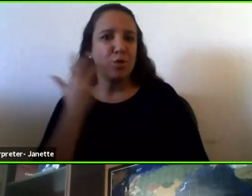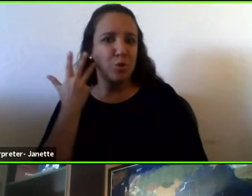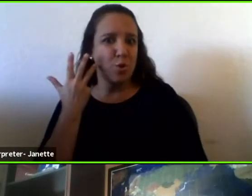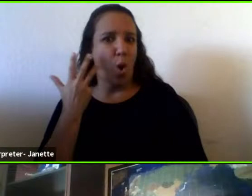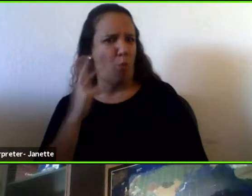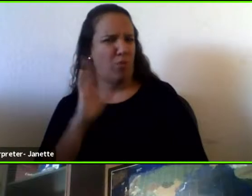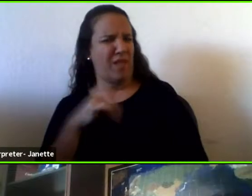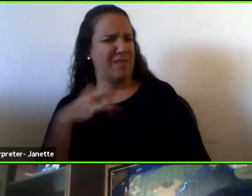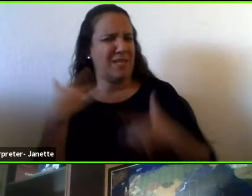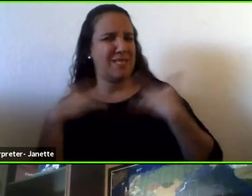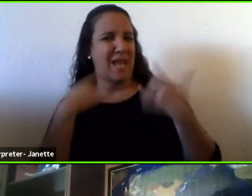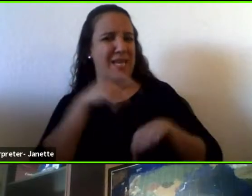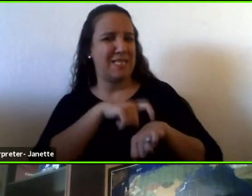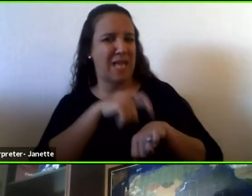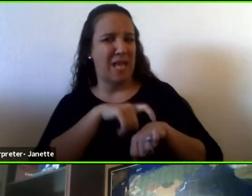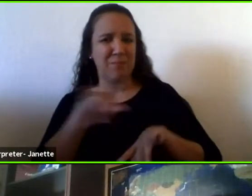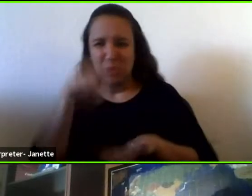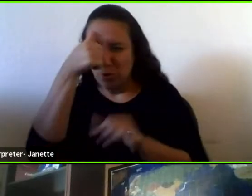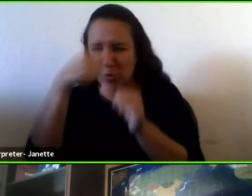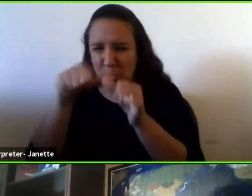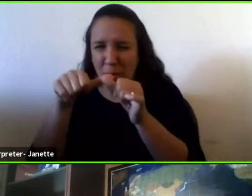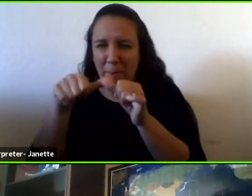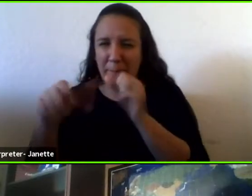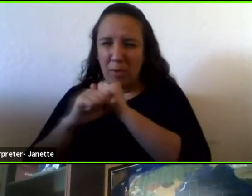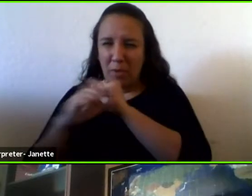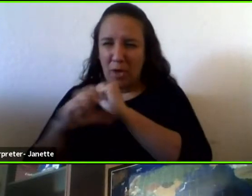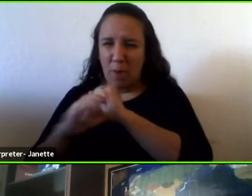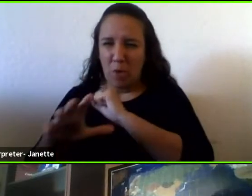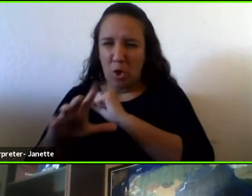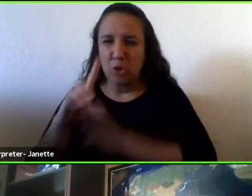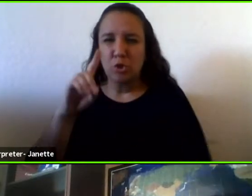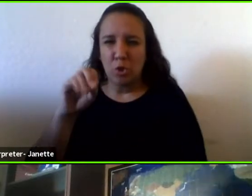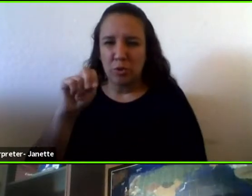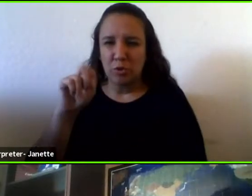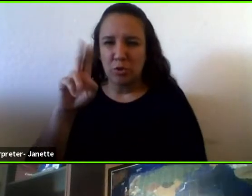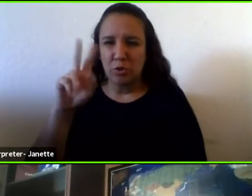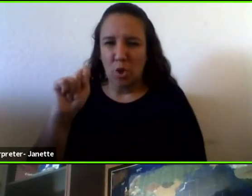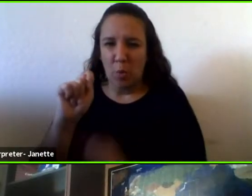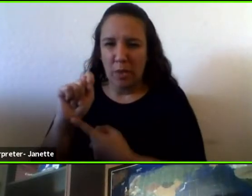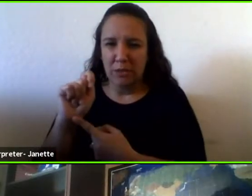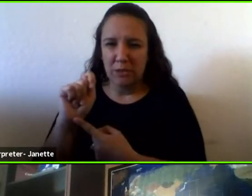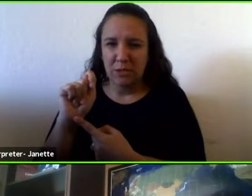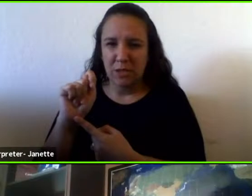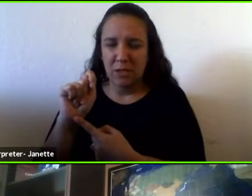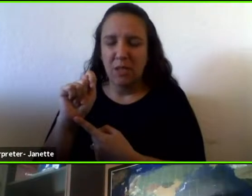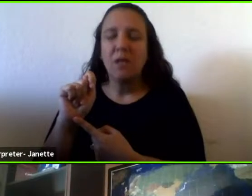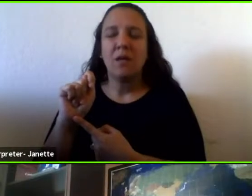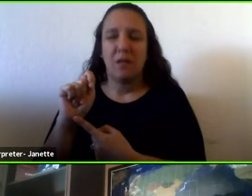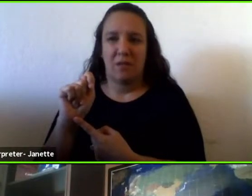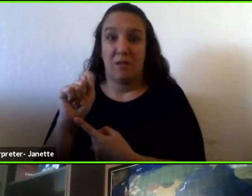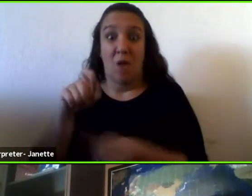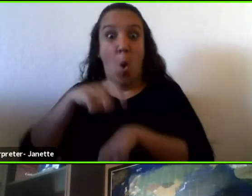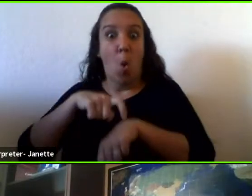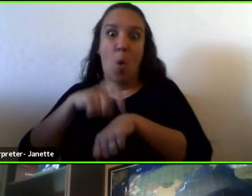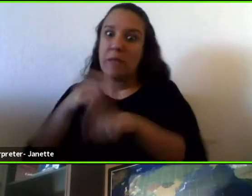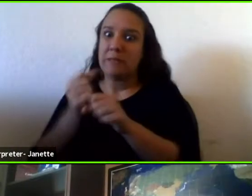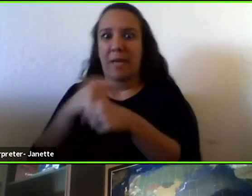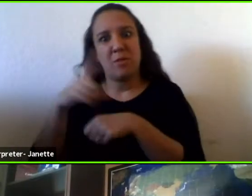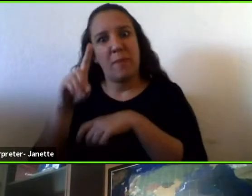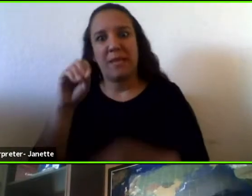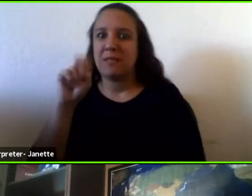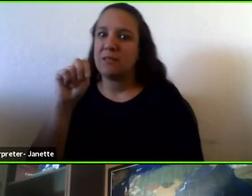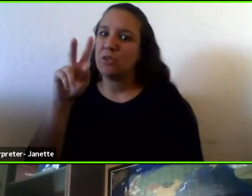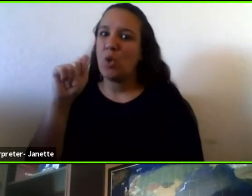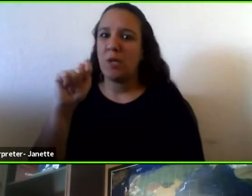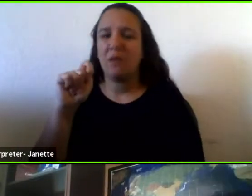know, remember the commercial years ago, it's time to make the donuts. It's the same thing, monotonous. This doesn't give you an opportunity to be monotonous. You have to